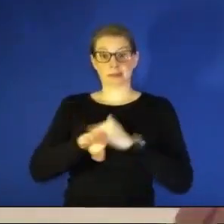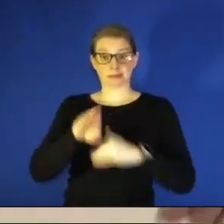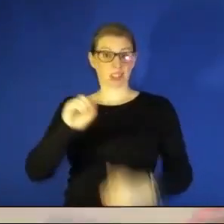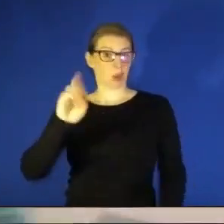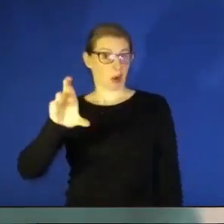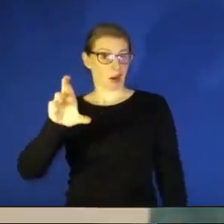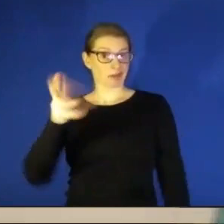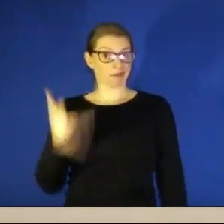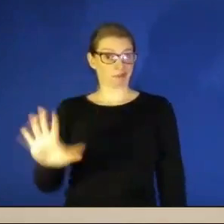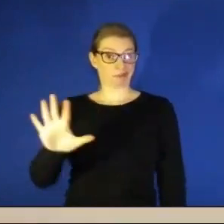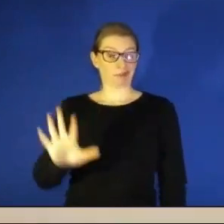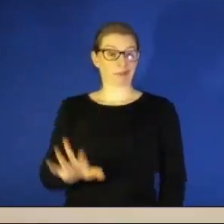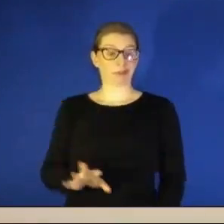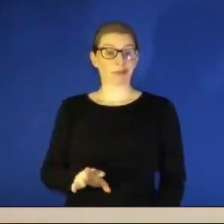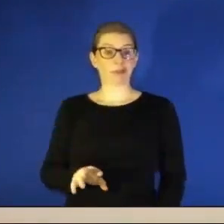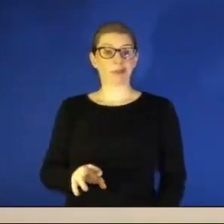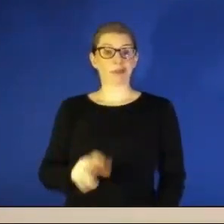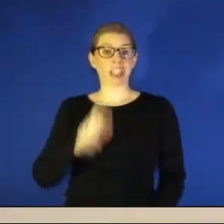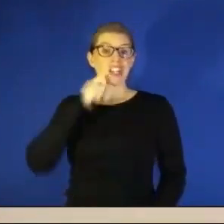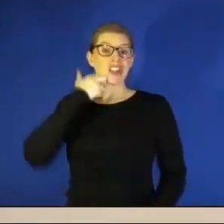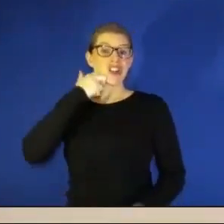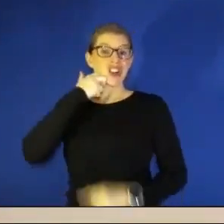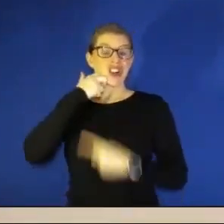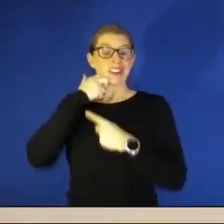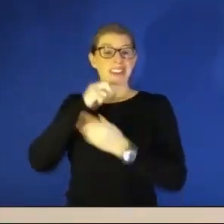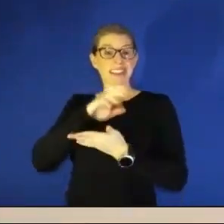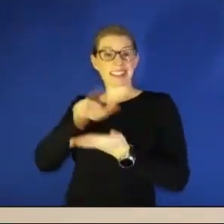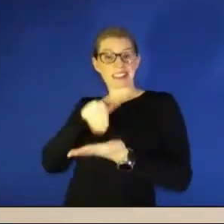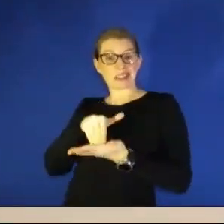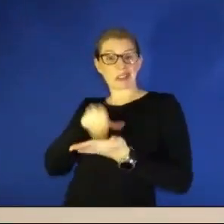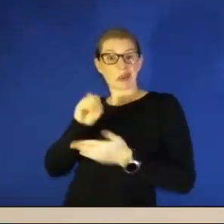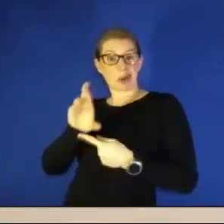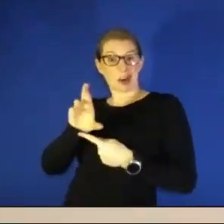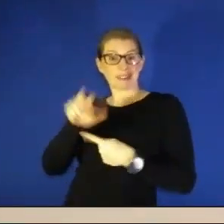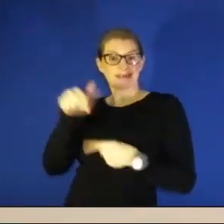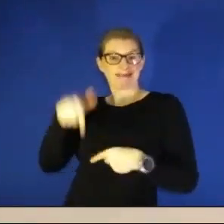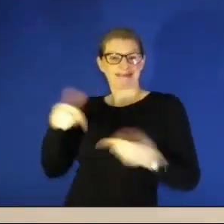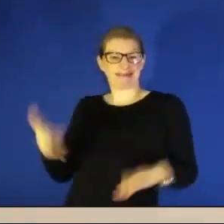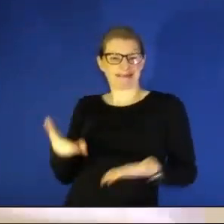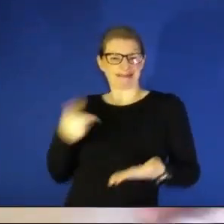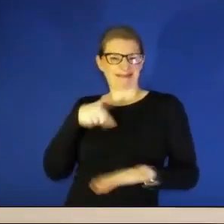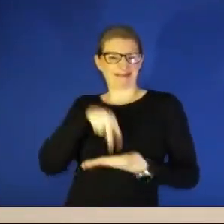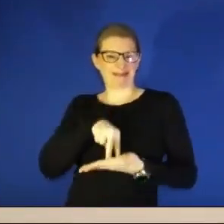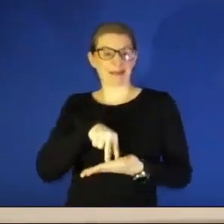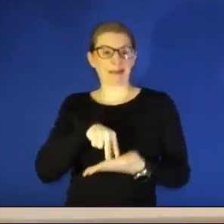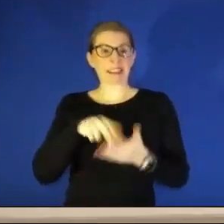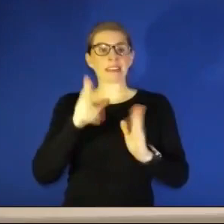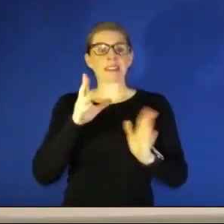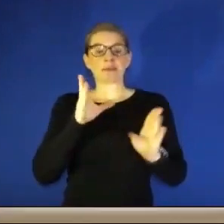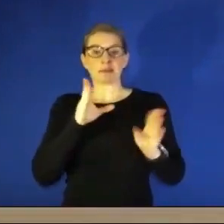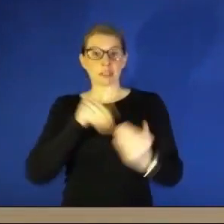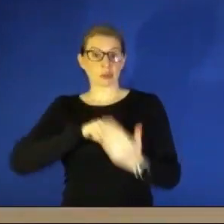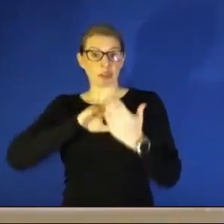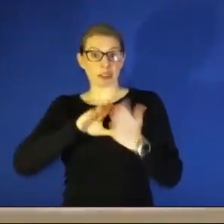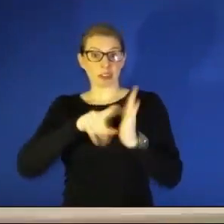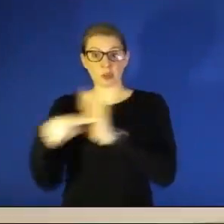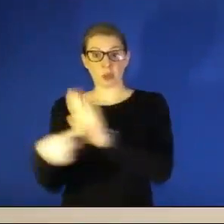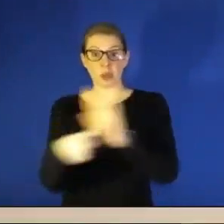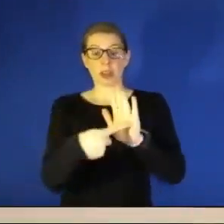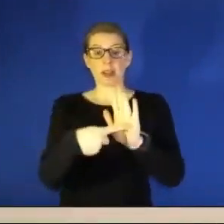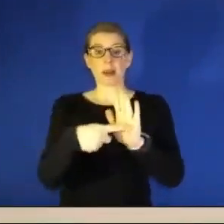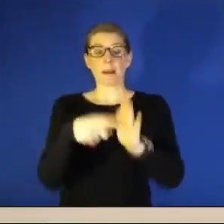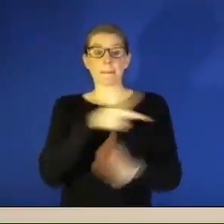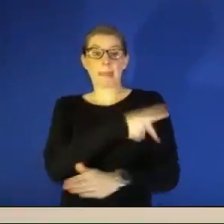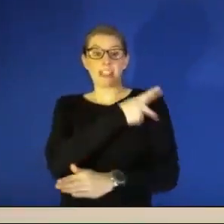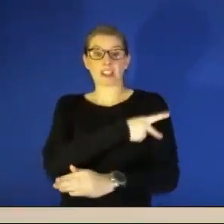is kind of the nerve center of the OR. We're going to be very strategic about what we show you because there are patients going back and forth, so to protect patient